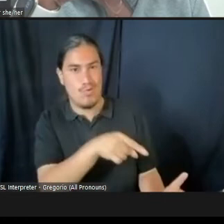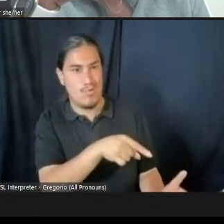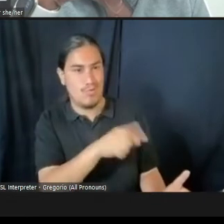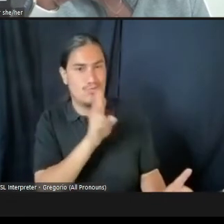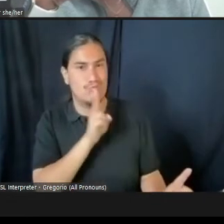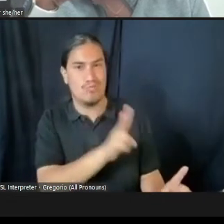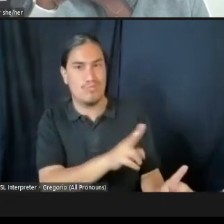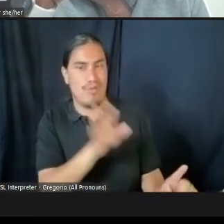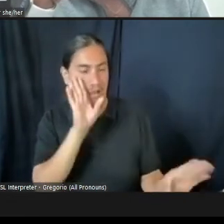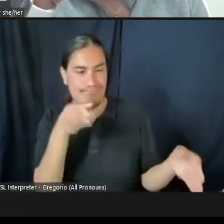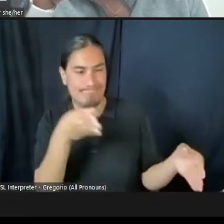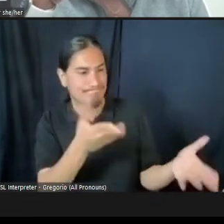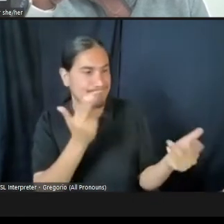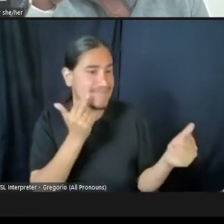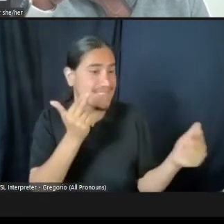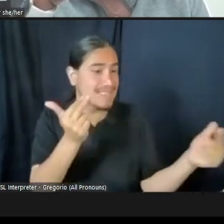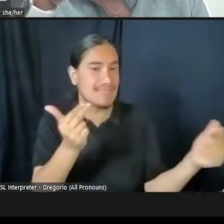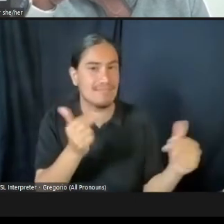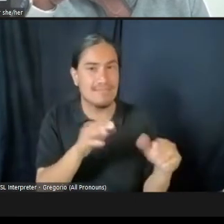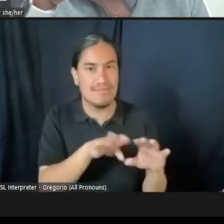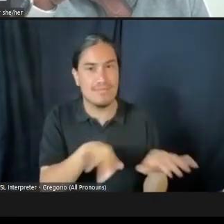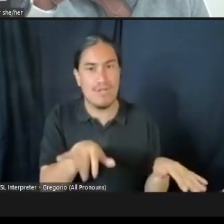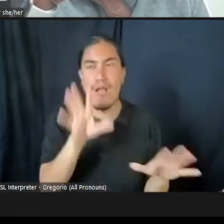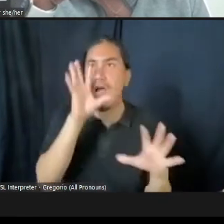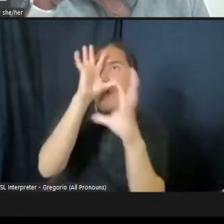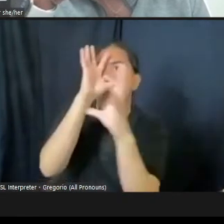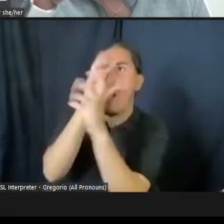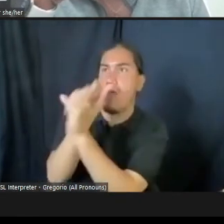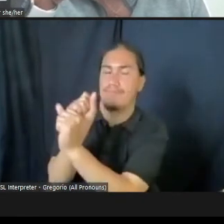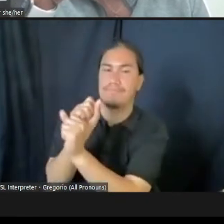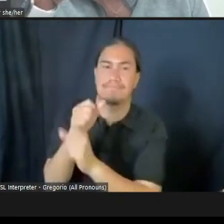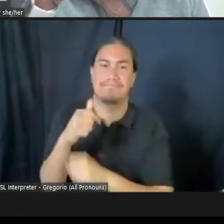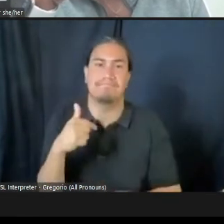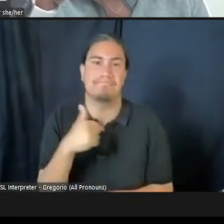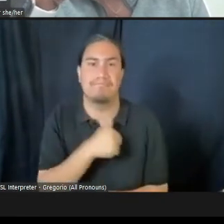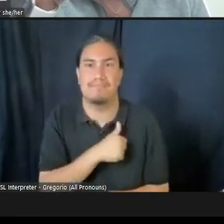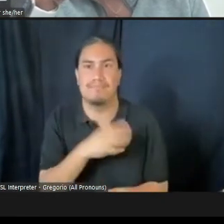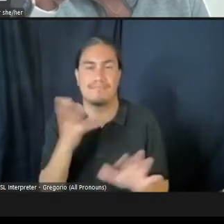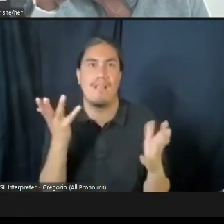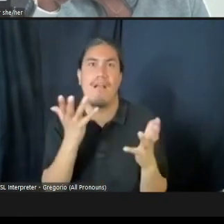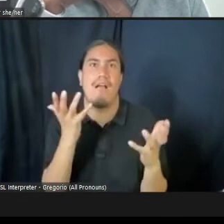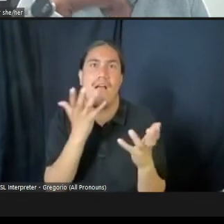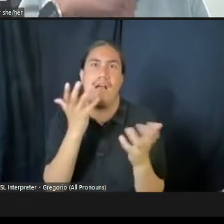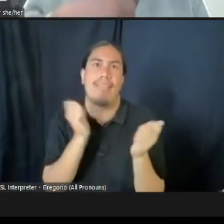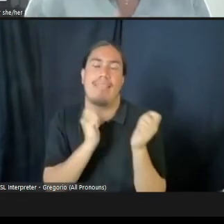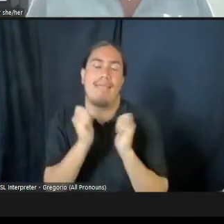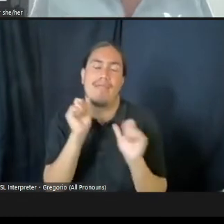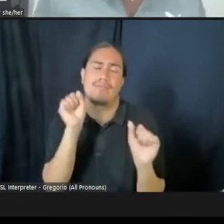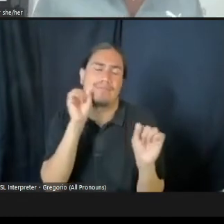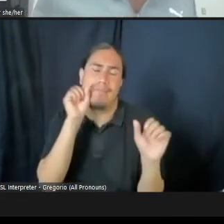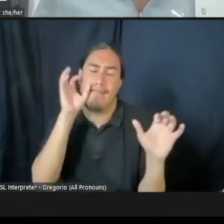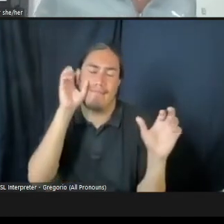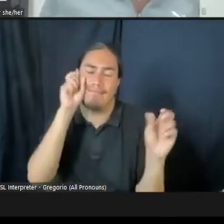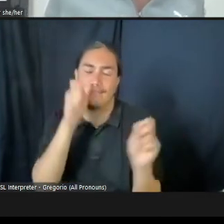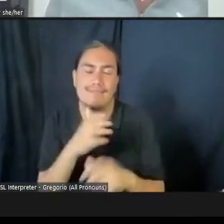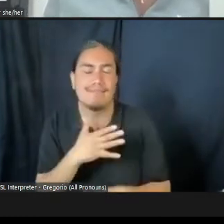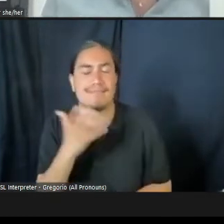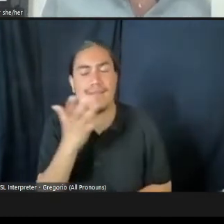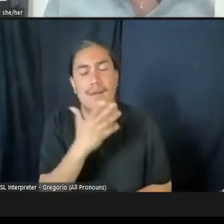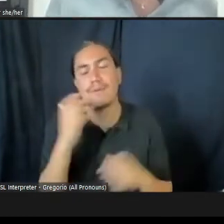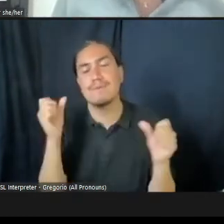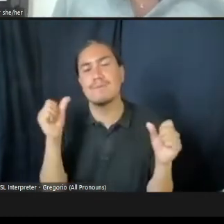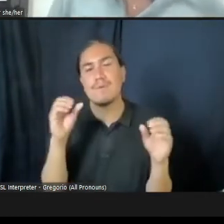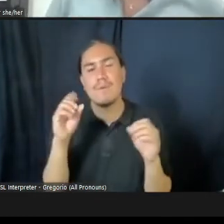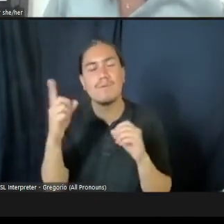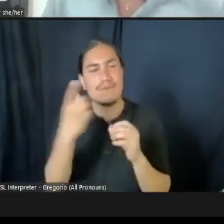two-year-old. The child was rapt. And I was like, theater is amazing. Oh my God. So there's something